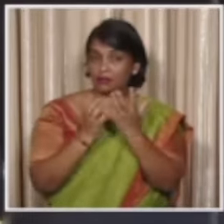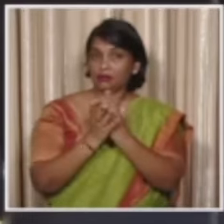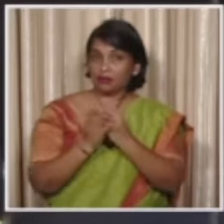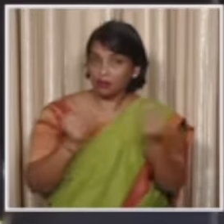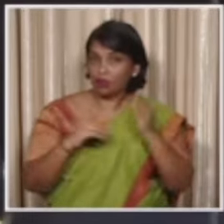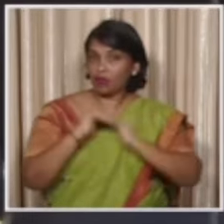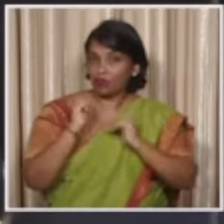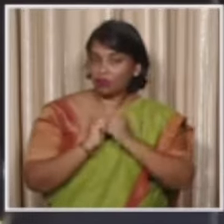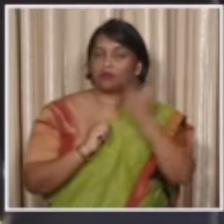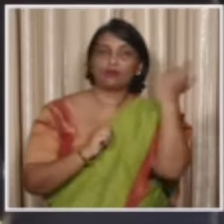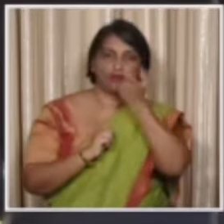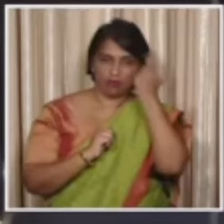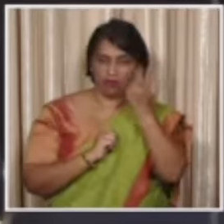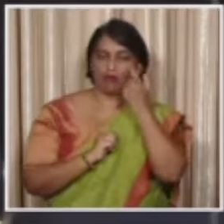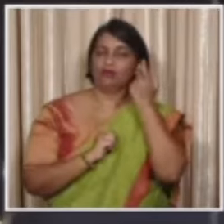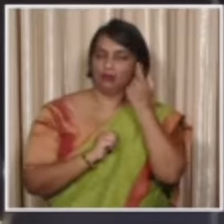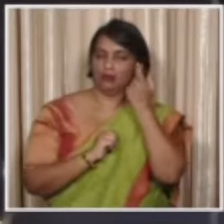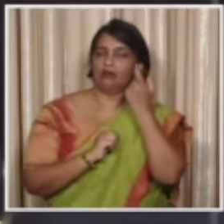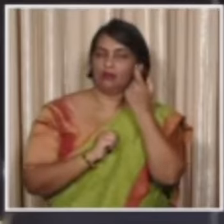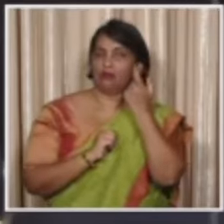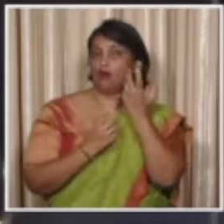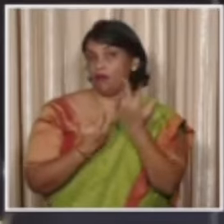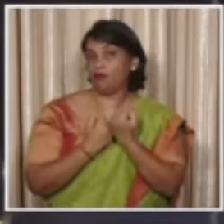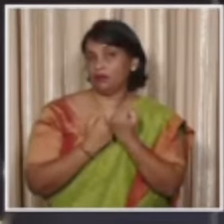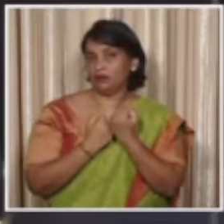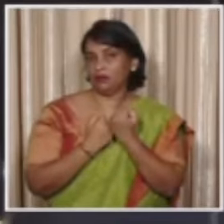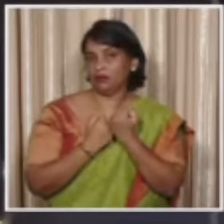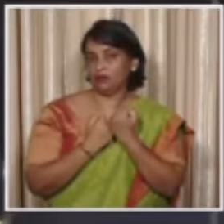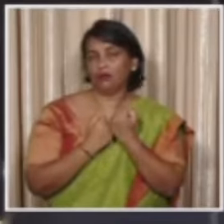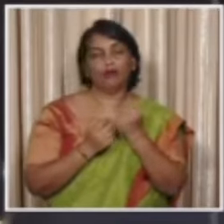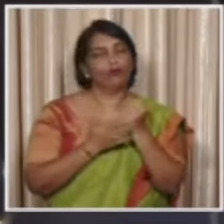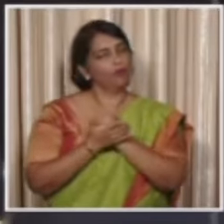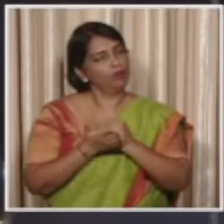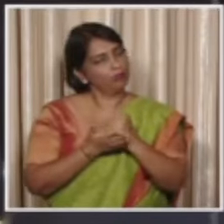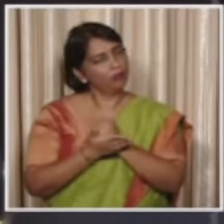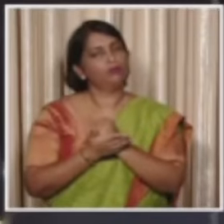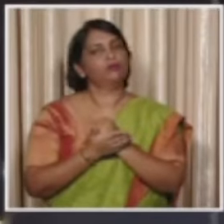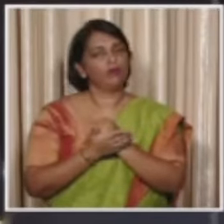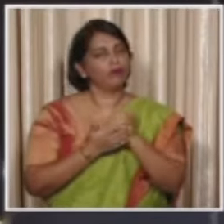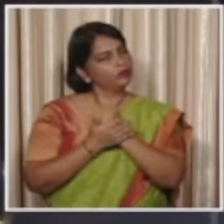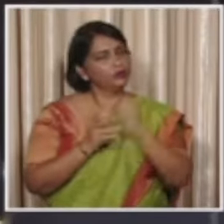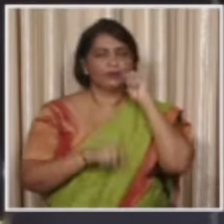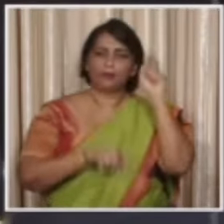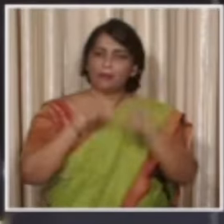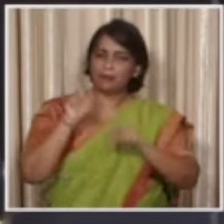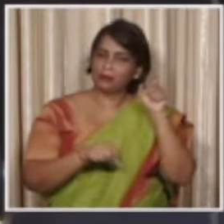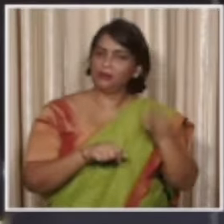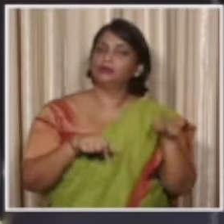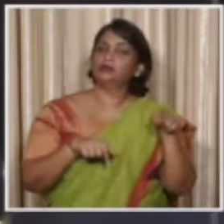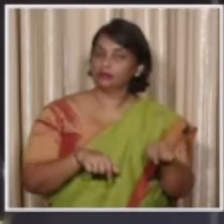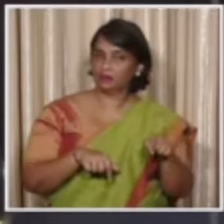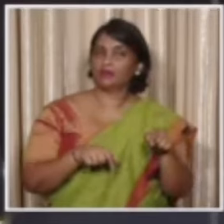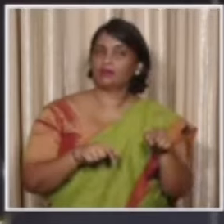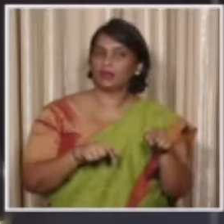must rally together. Think of the country before self. Let us get together, put the shoulder to the wheel and get out of this mess. The